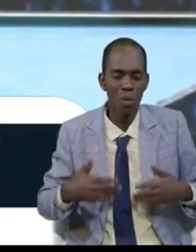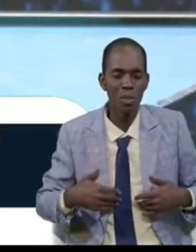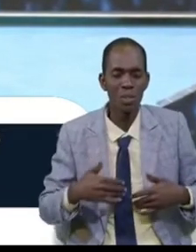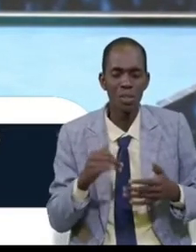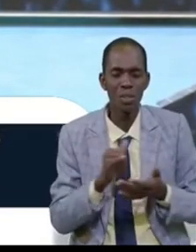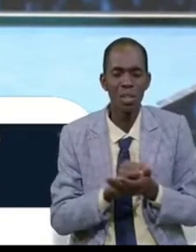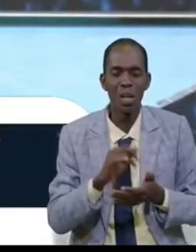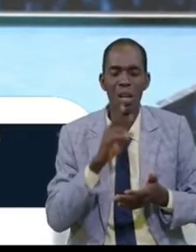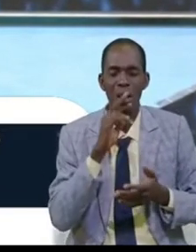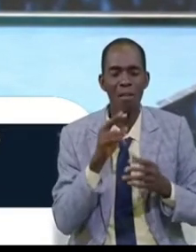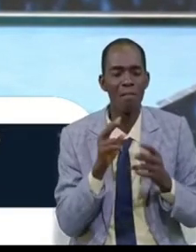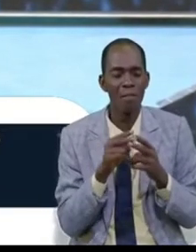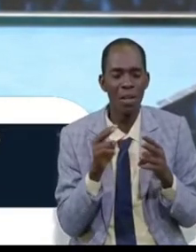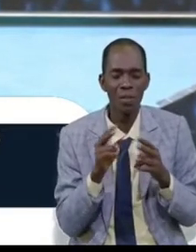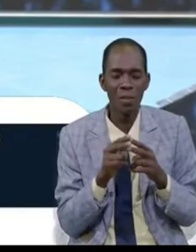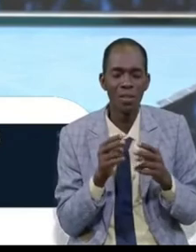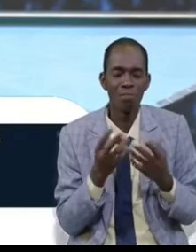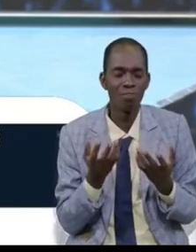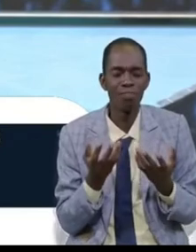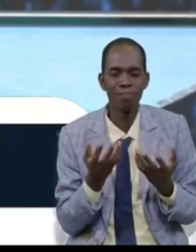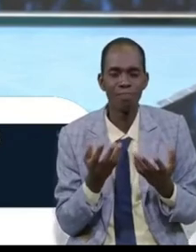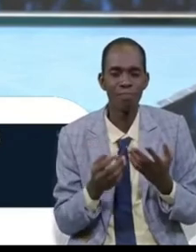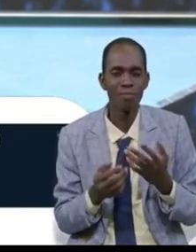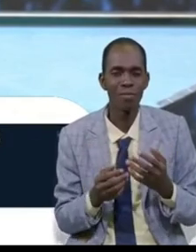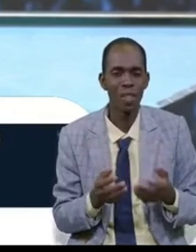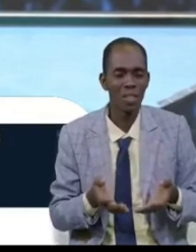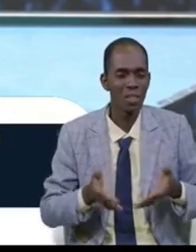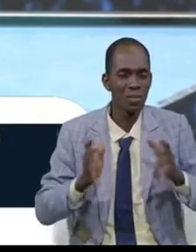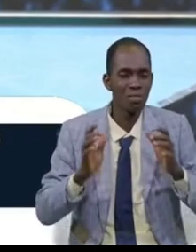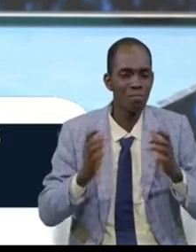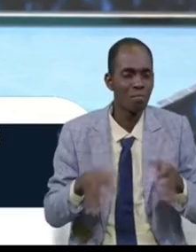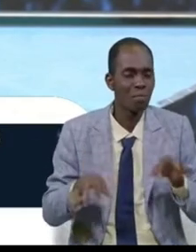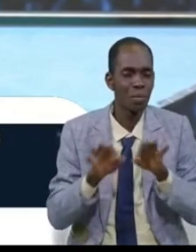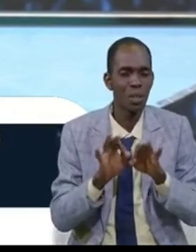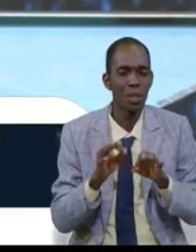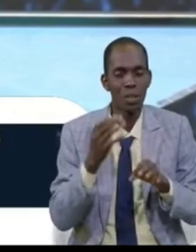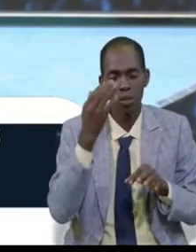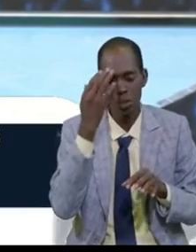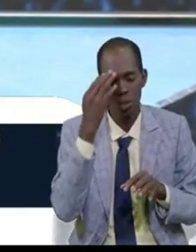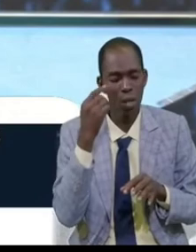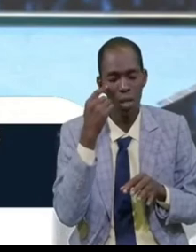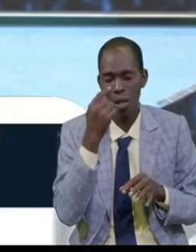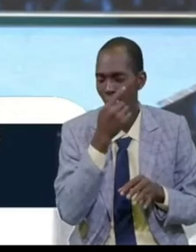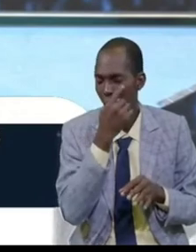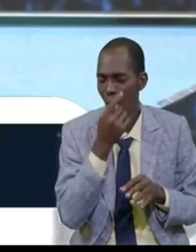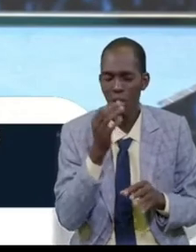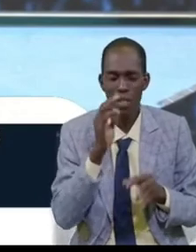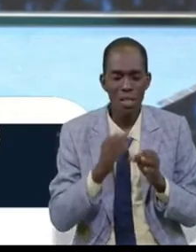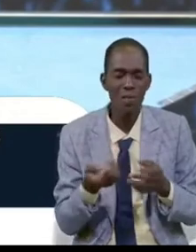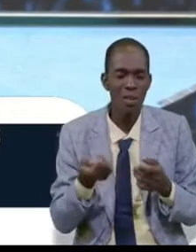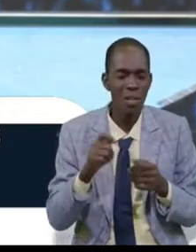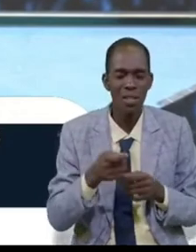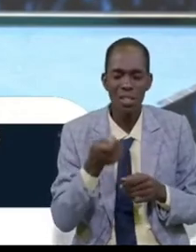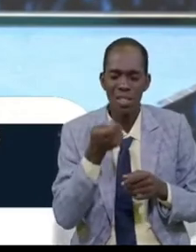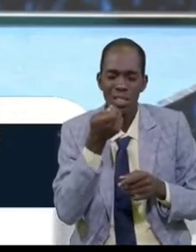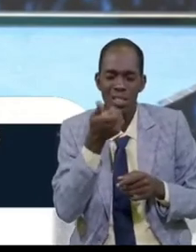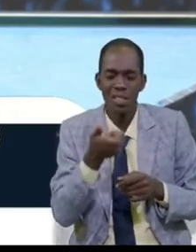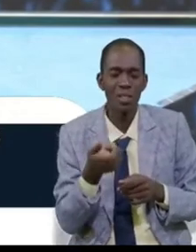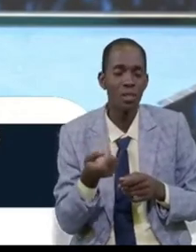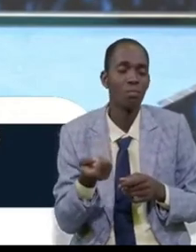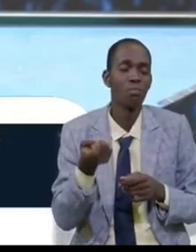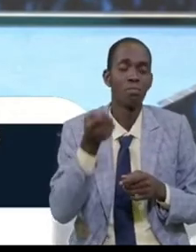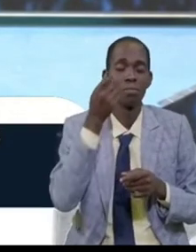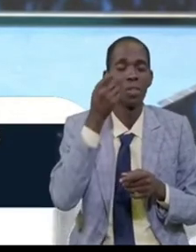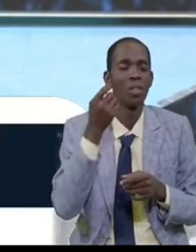For example, our eyes. Any little grain of sand that gets into the eye will make